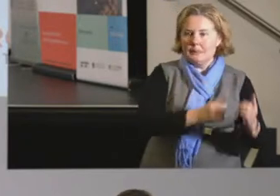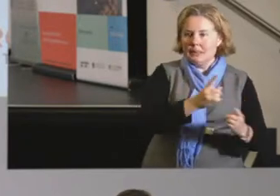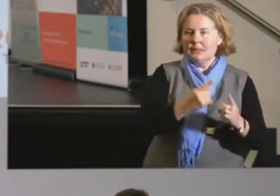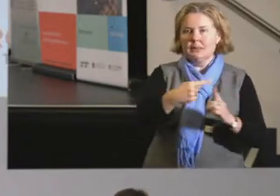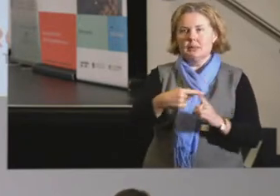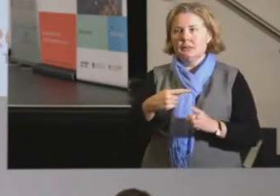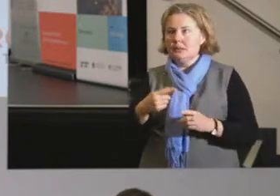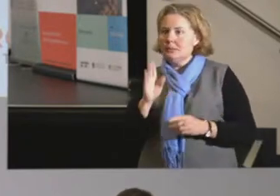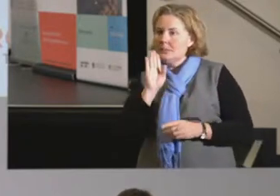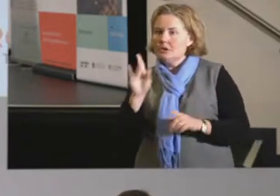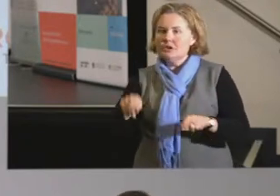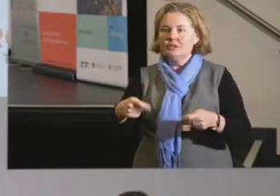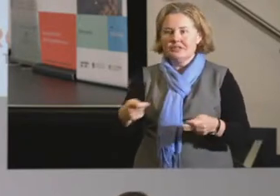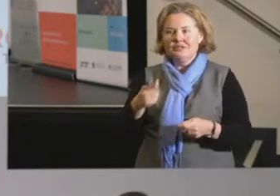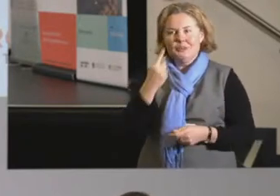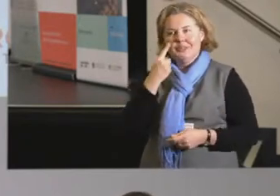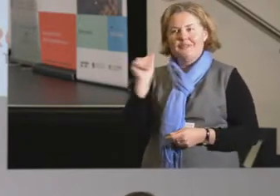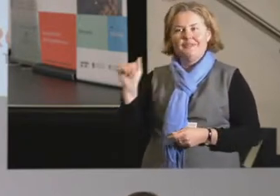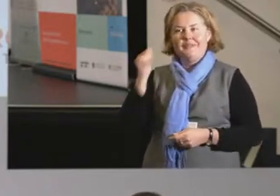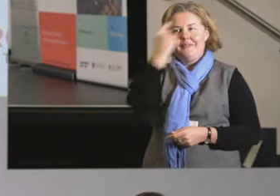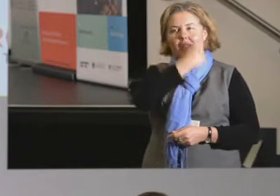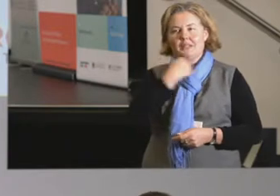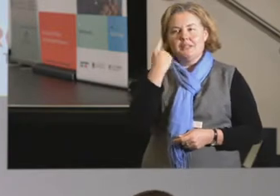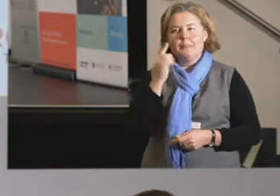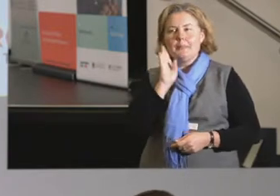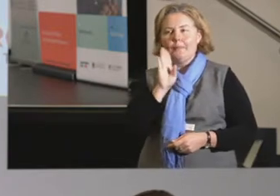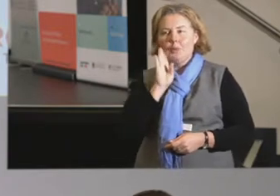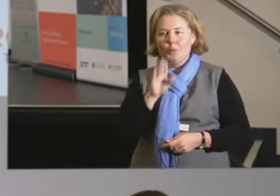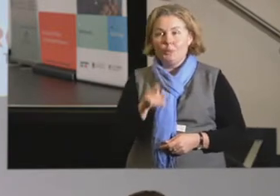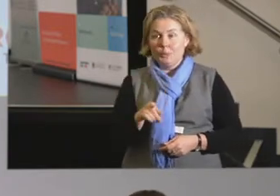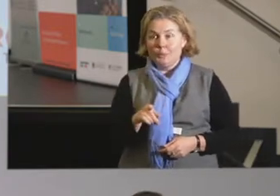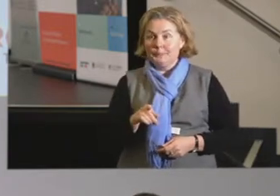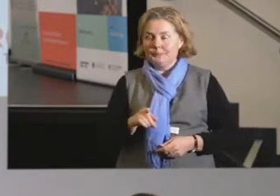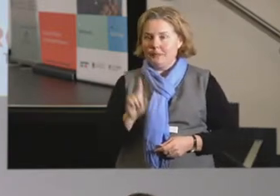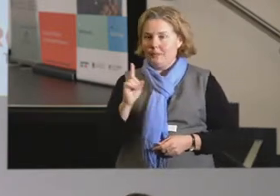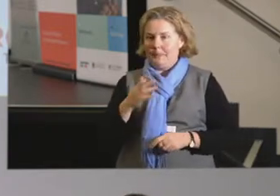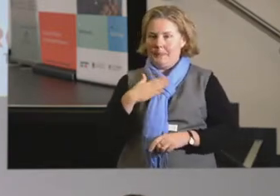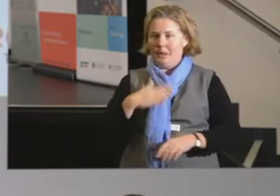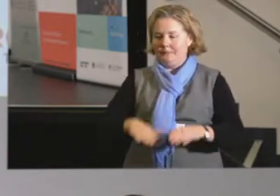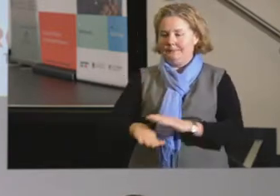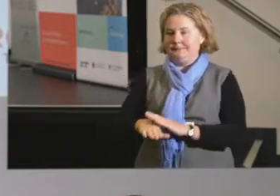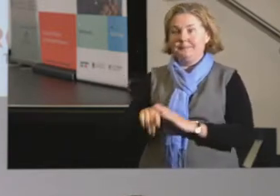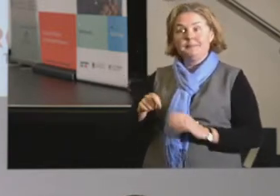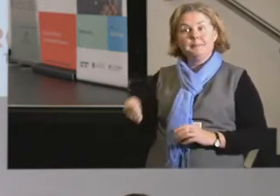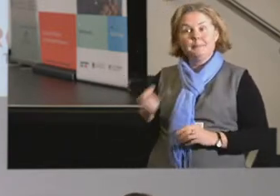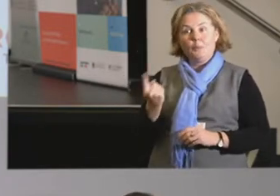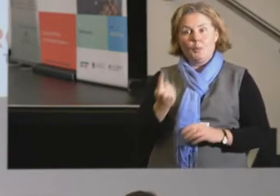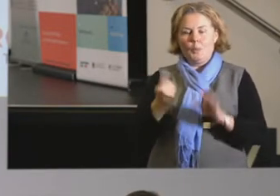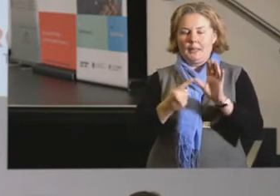and presentations over these 2 days. But immediately on my right, Adam,